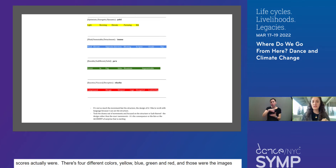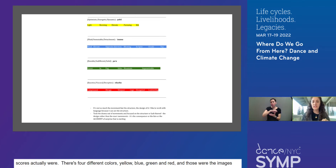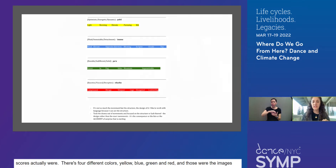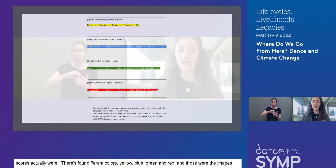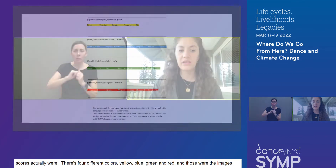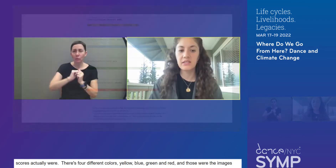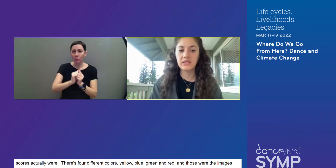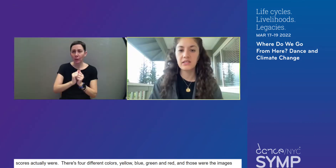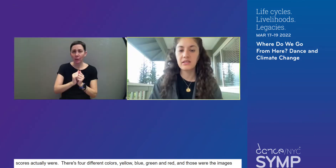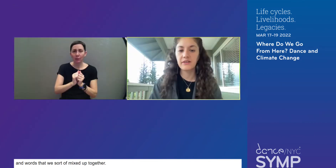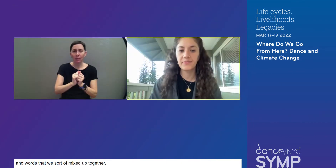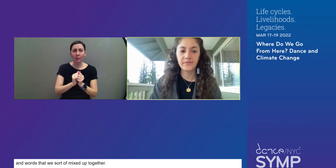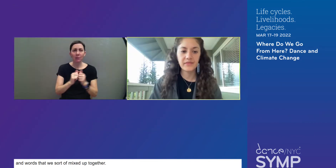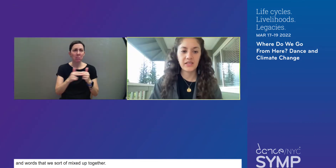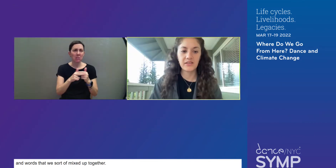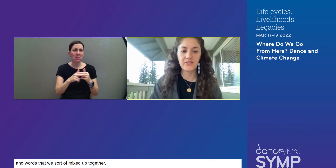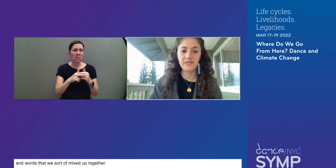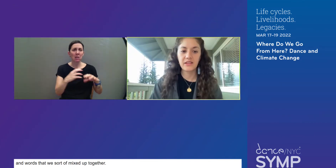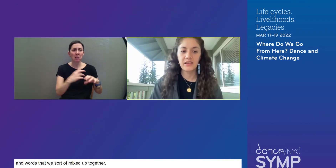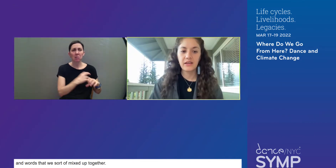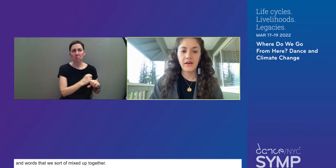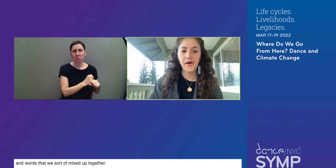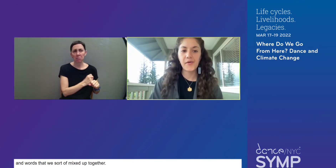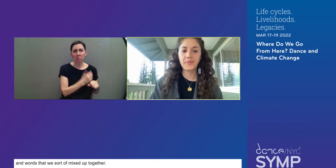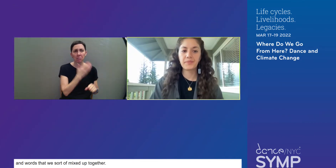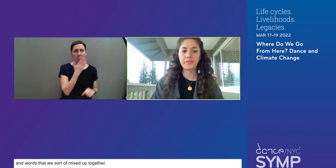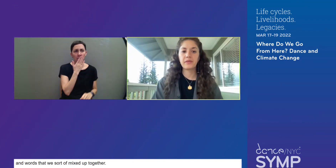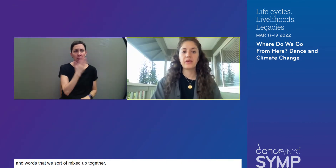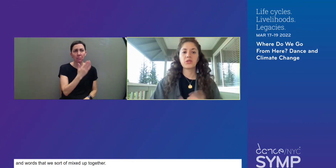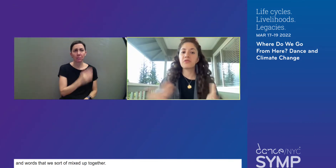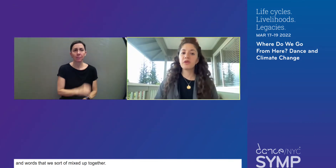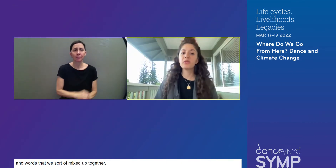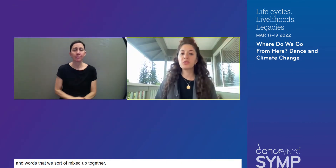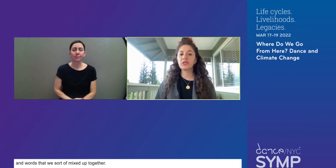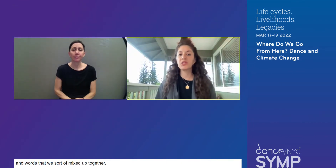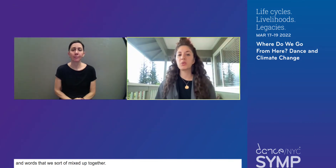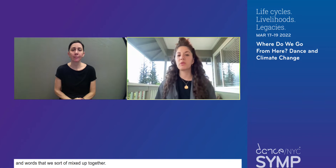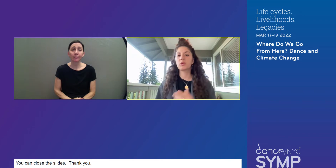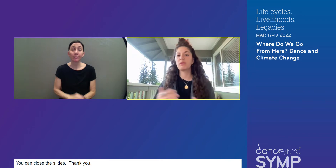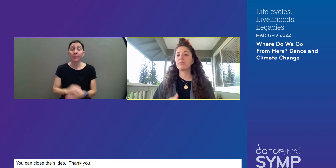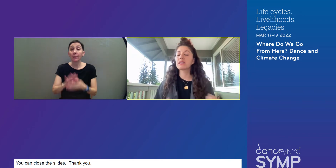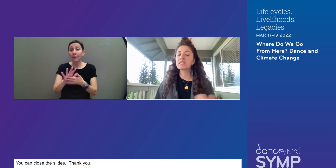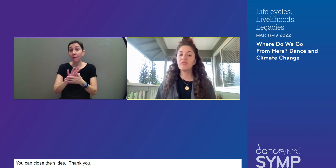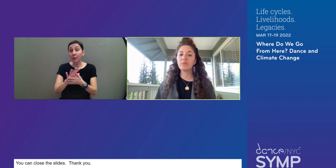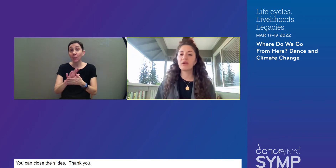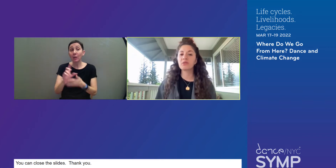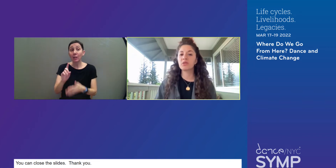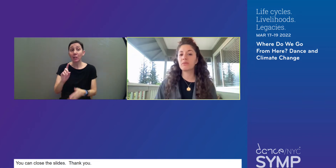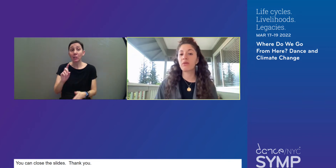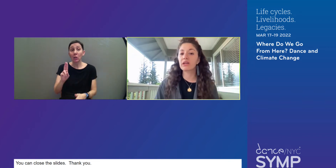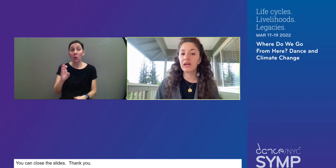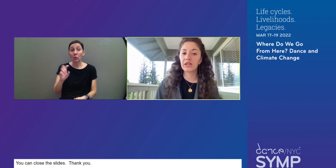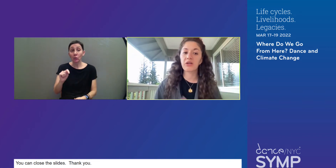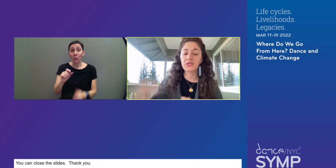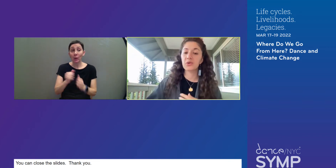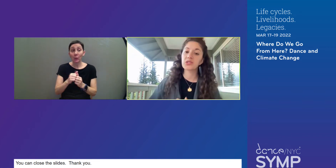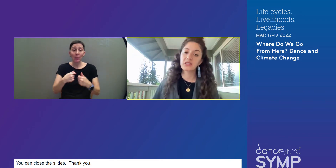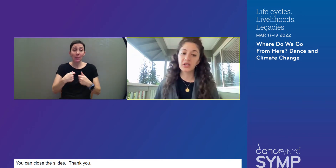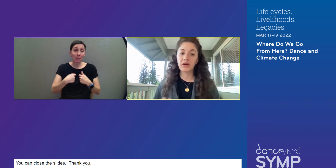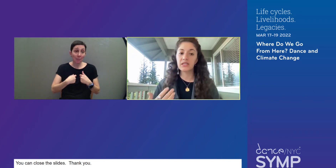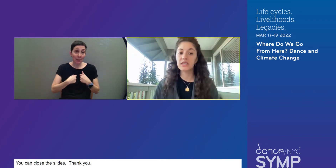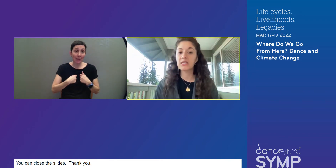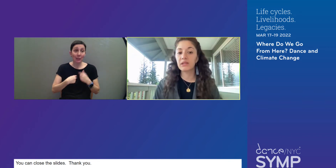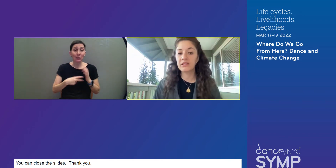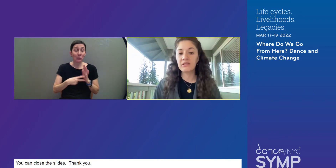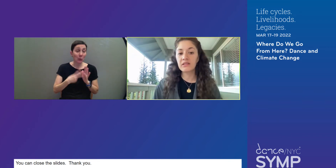close the slides. Thank you. So the film is really a duet between me and myself, but also between Mark and I across